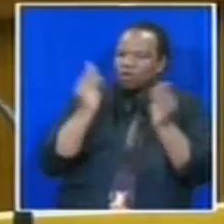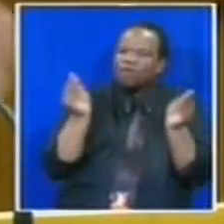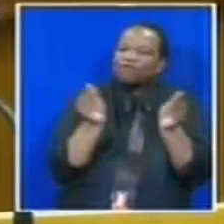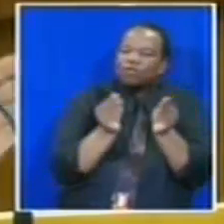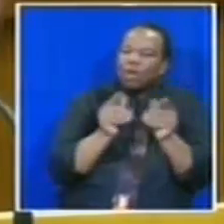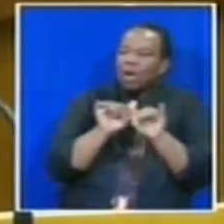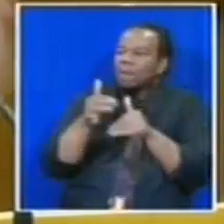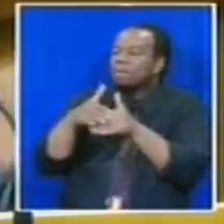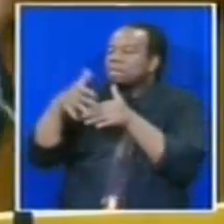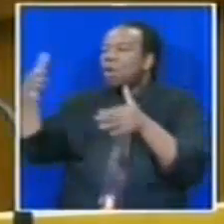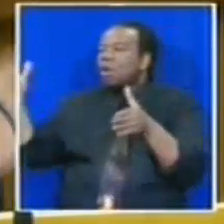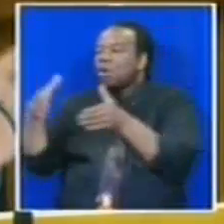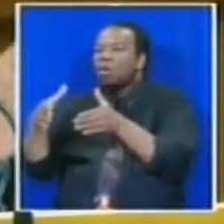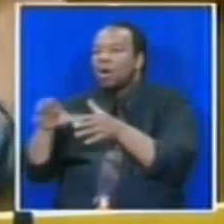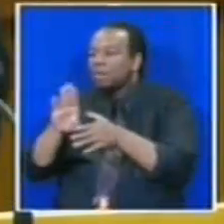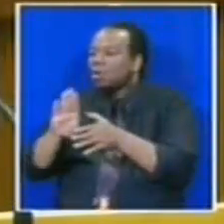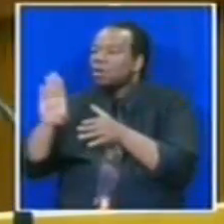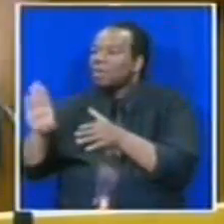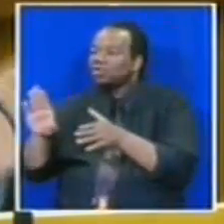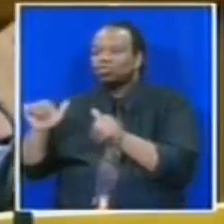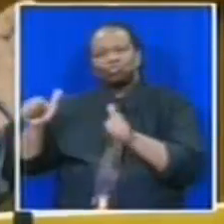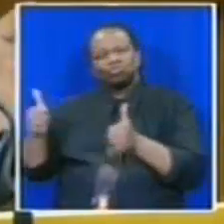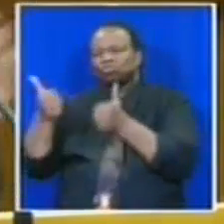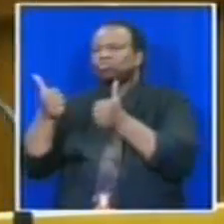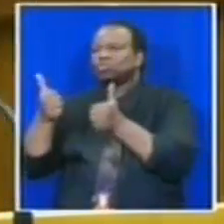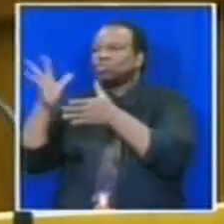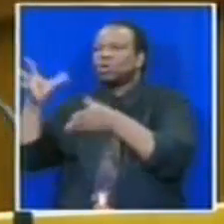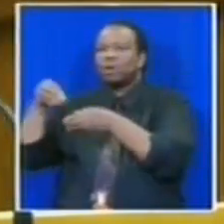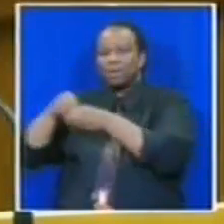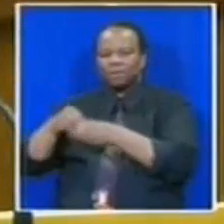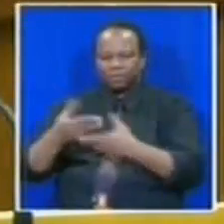and broad-based, genuine empowerment of our masses.